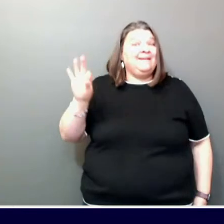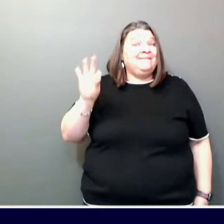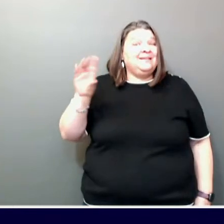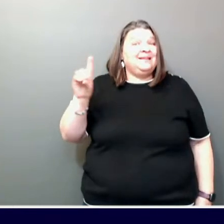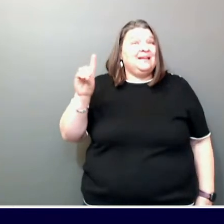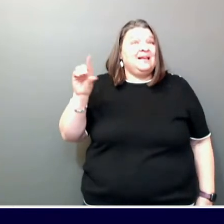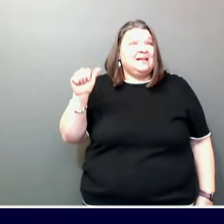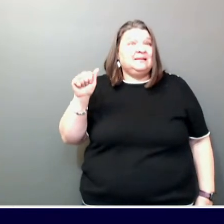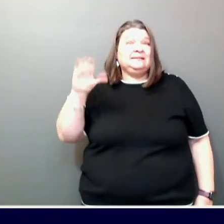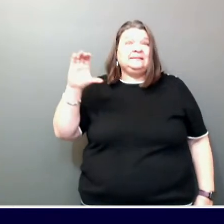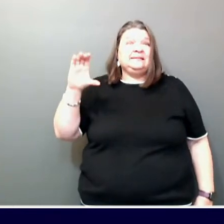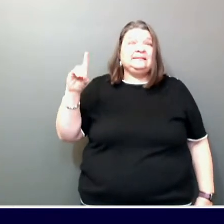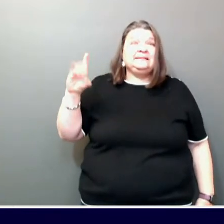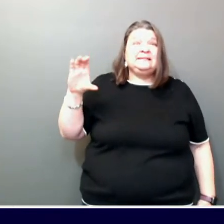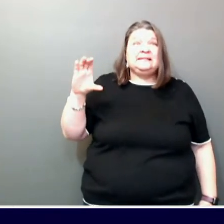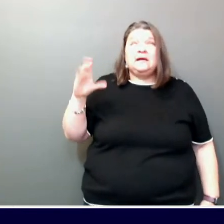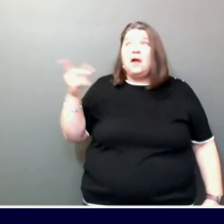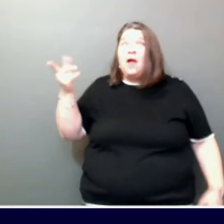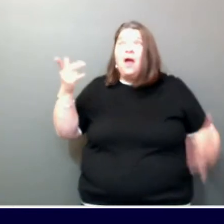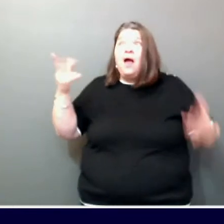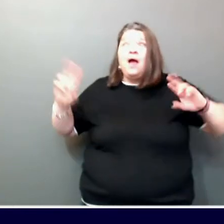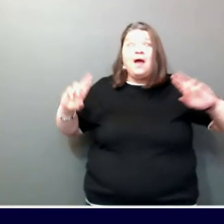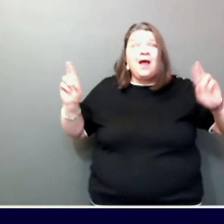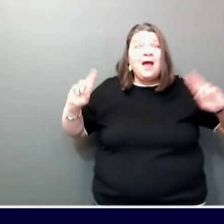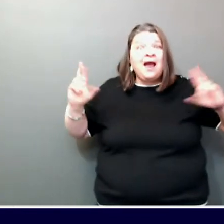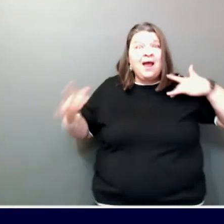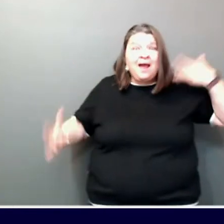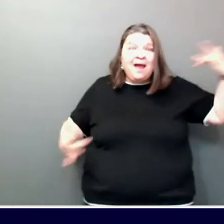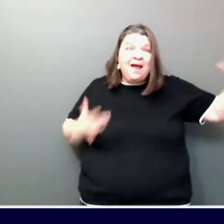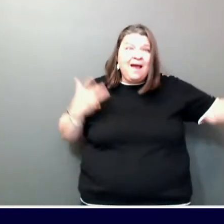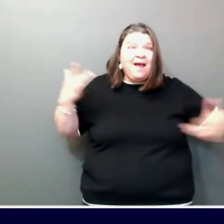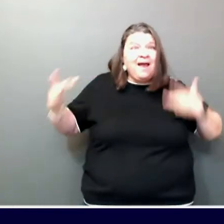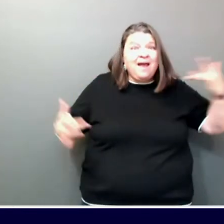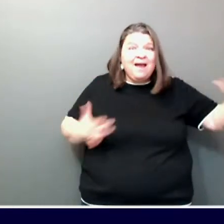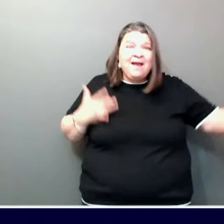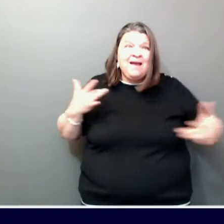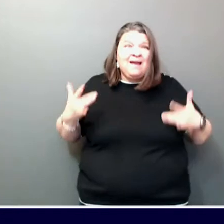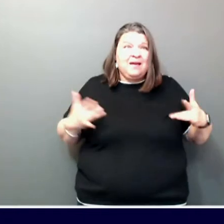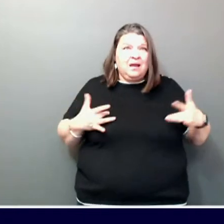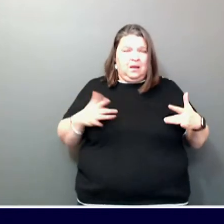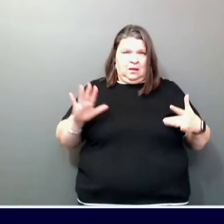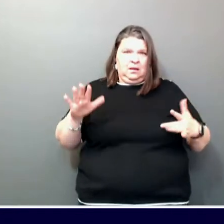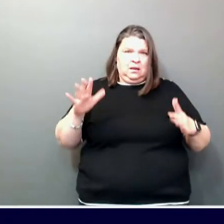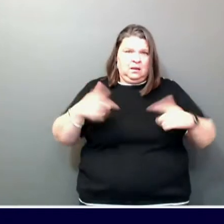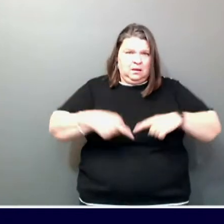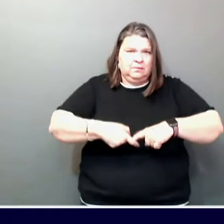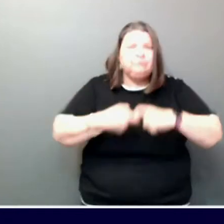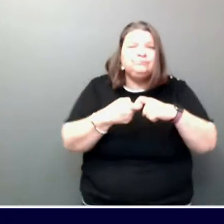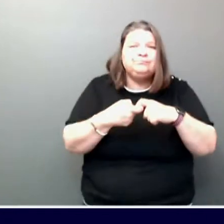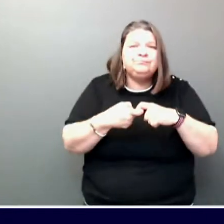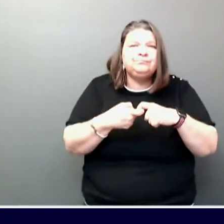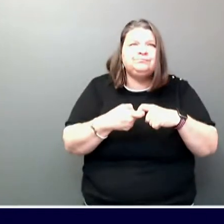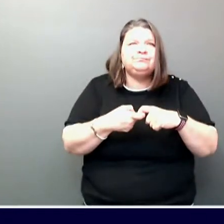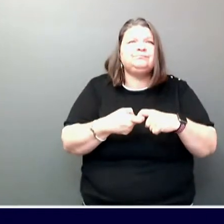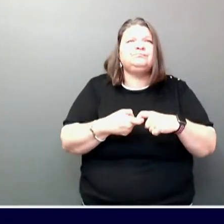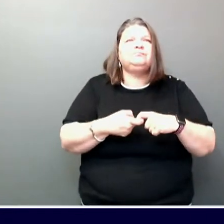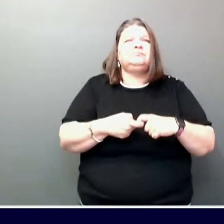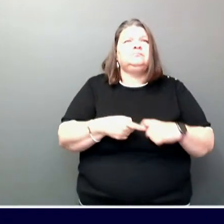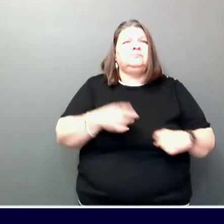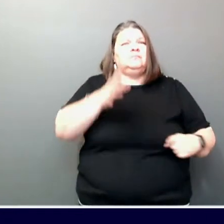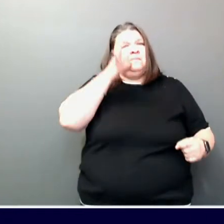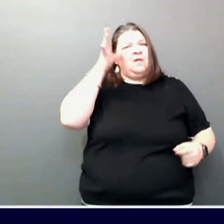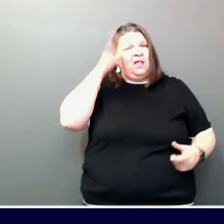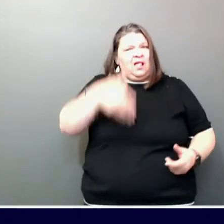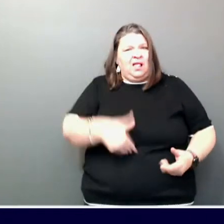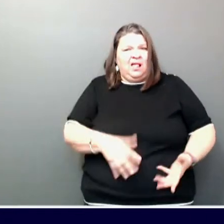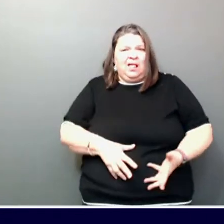on a Friday afternoon, they put the brakes on everything. It's reasonable, I think, that a lot of parents will not only be disheartened, but